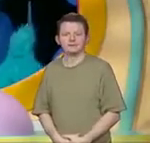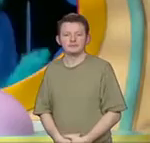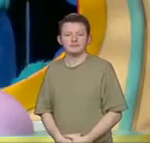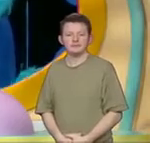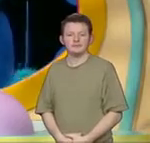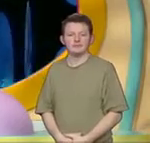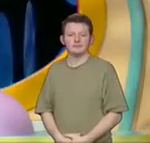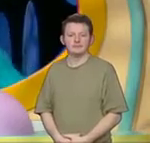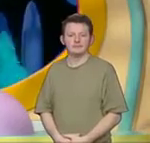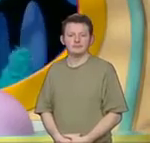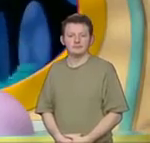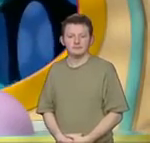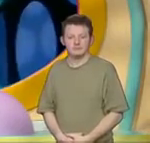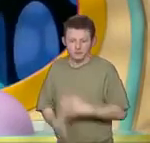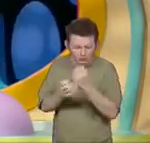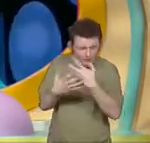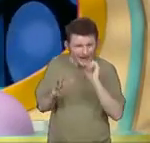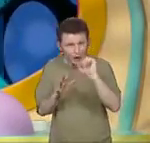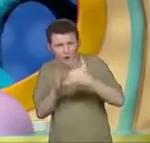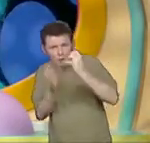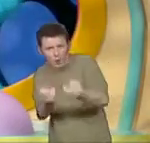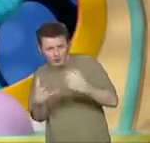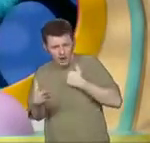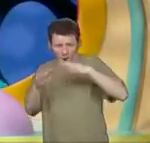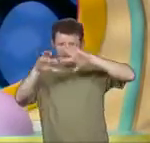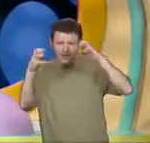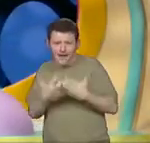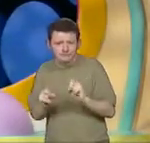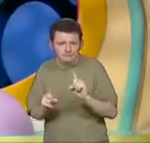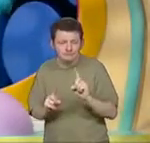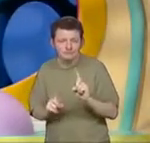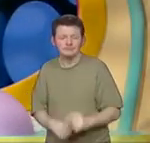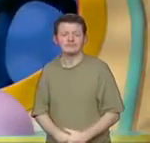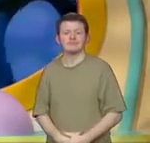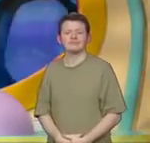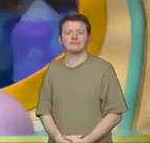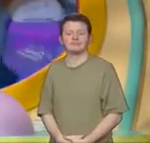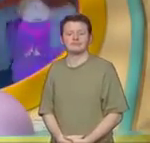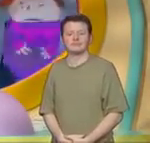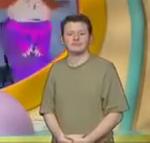Now, while you do that, let me show you this story that a tiddlypeep sent to Hoobnet.